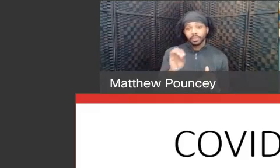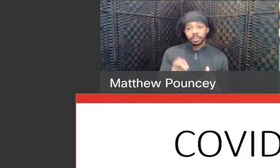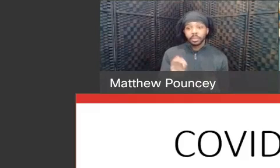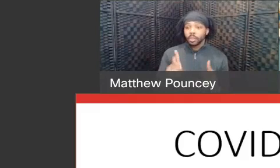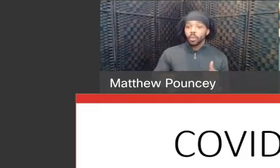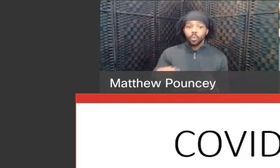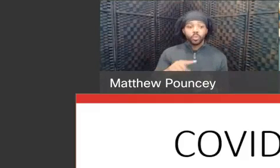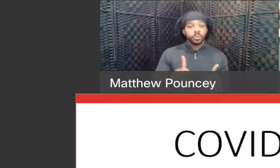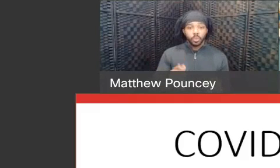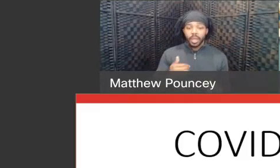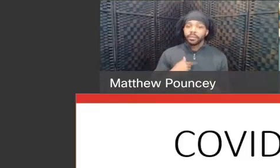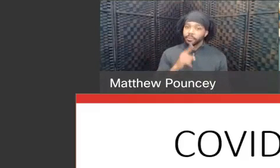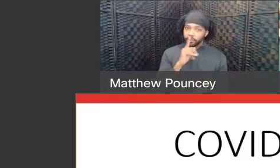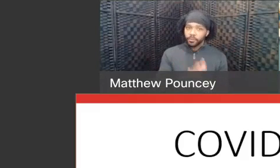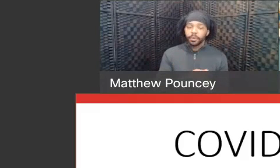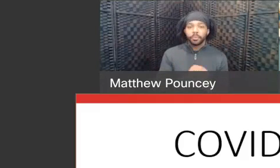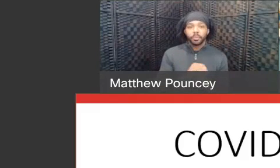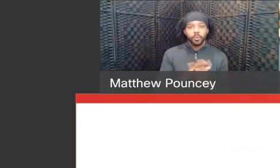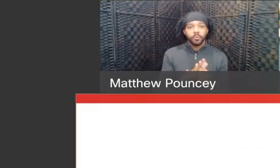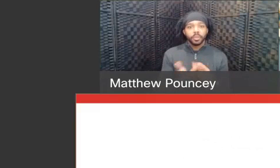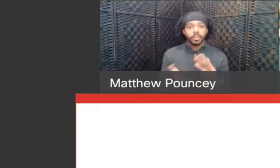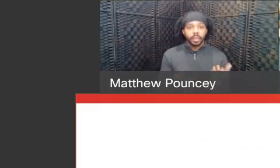had confirmed COVID deaths.